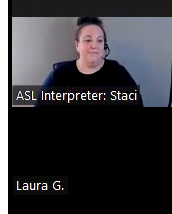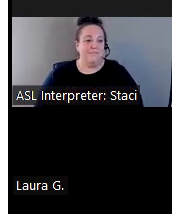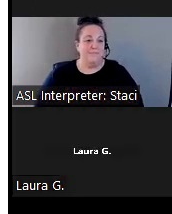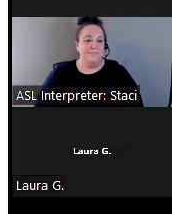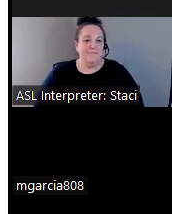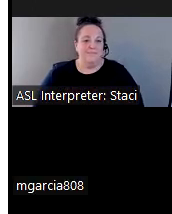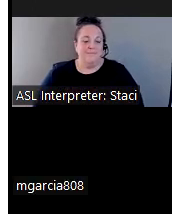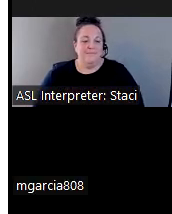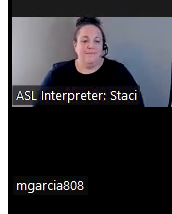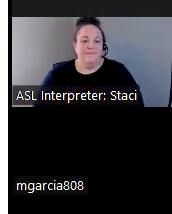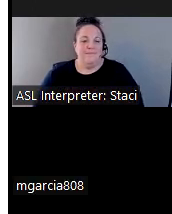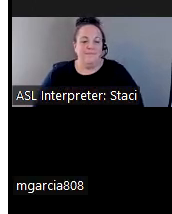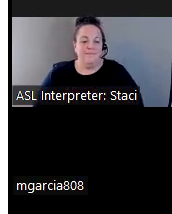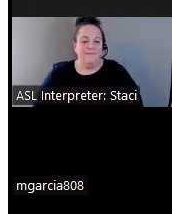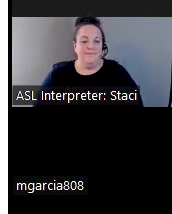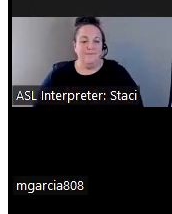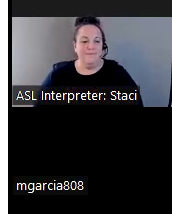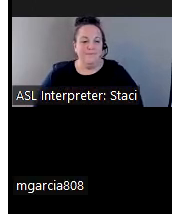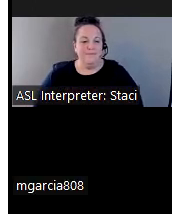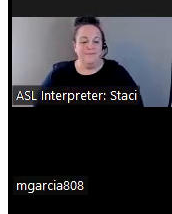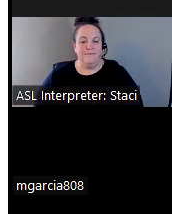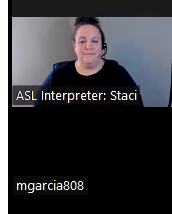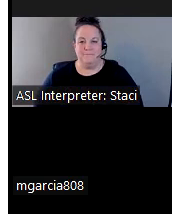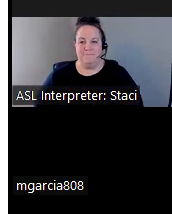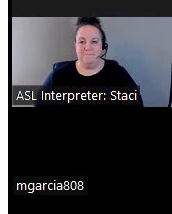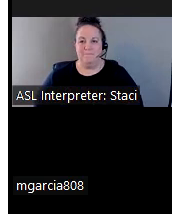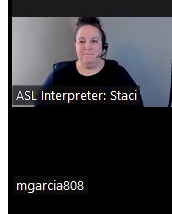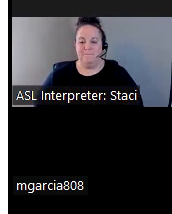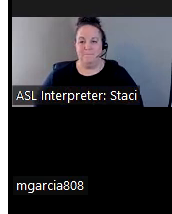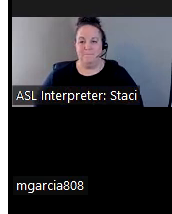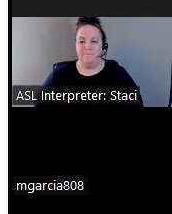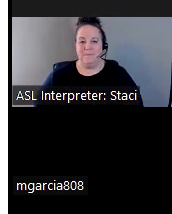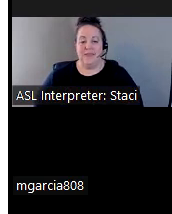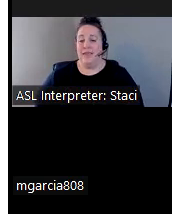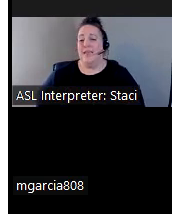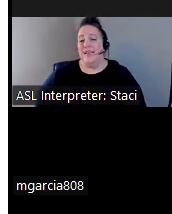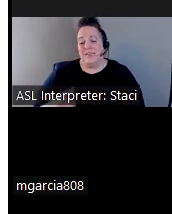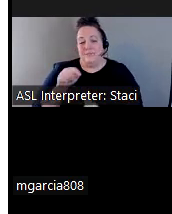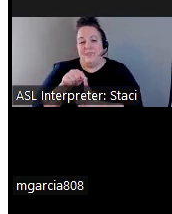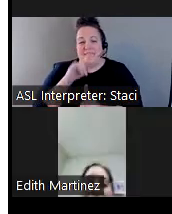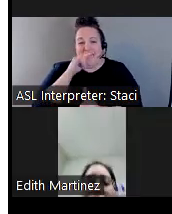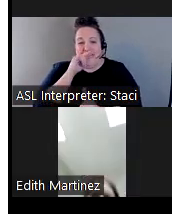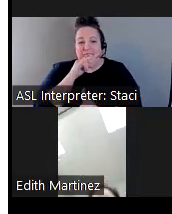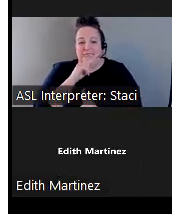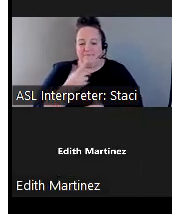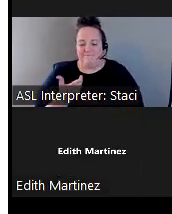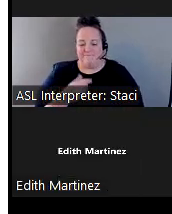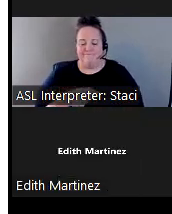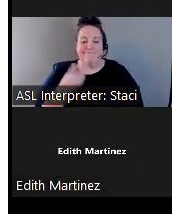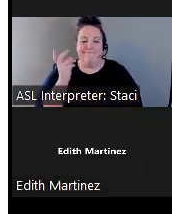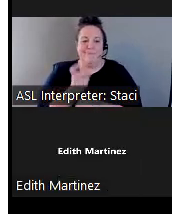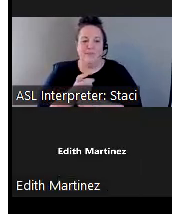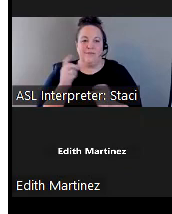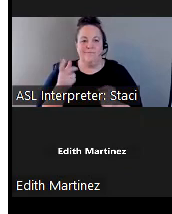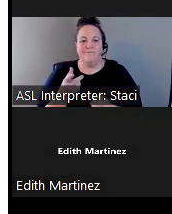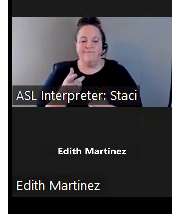So asking why is it so challenging? Well, here's the thing, that the kids are tricky. We want to walk through the specific